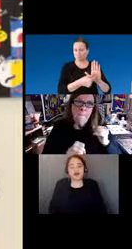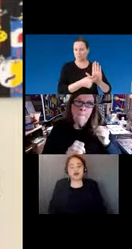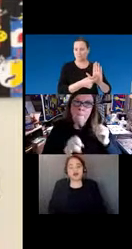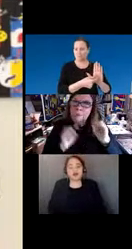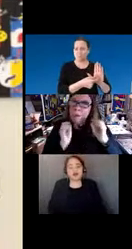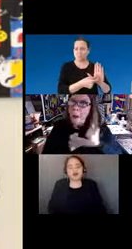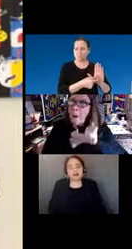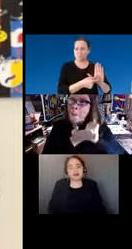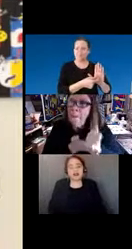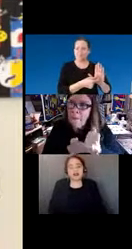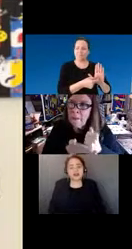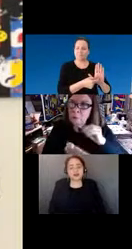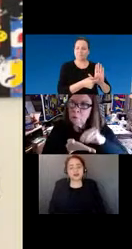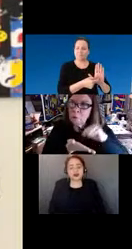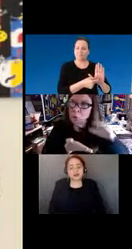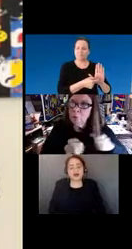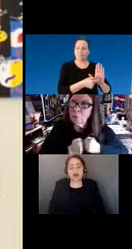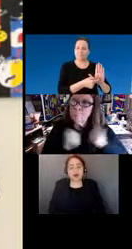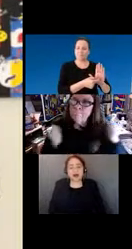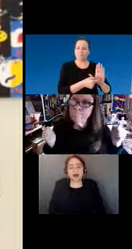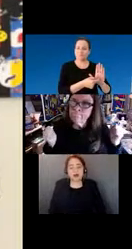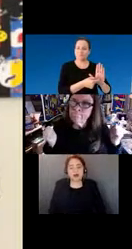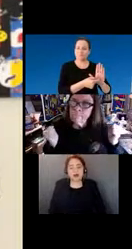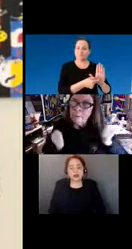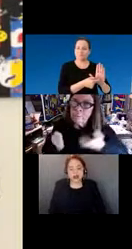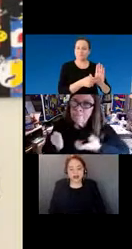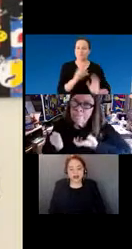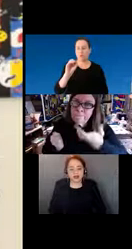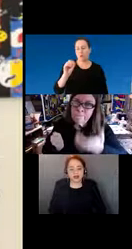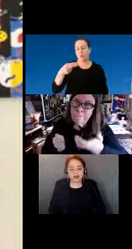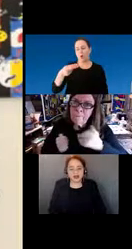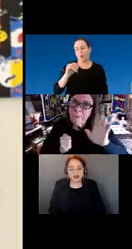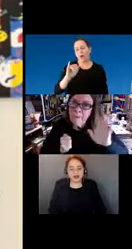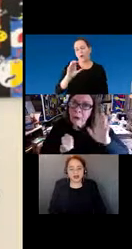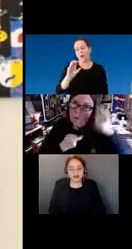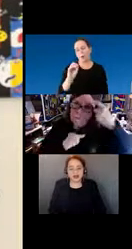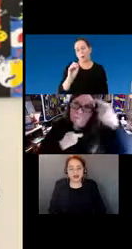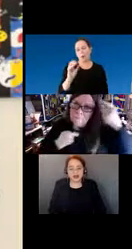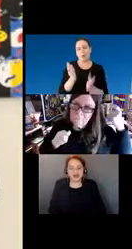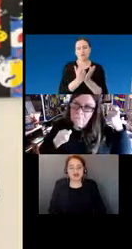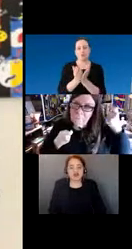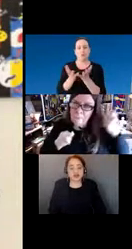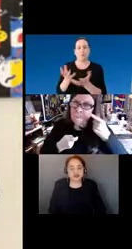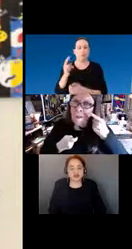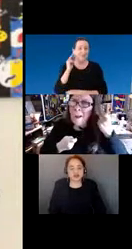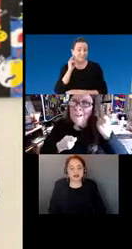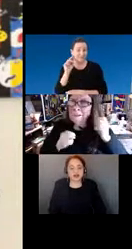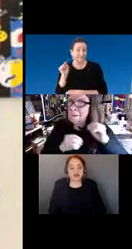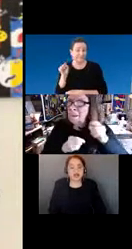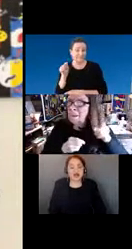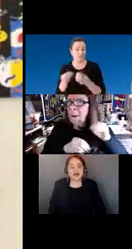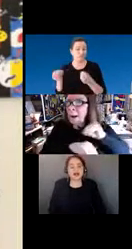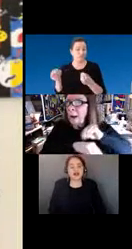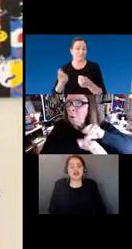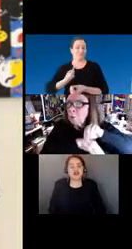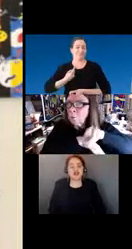of an exhibit put on by the Ohio School for the Deaf, students